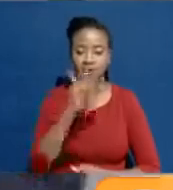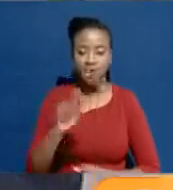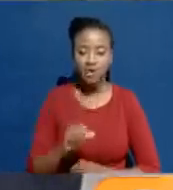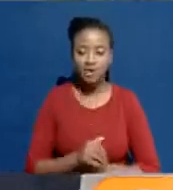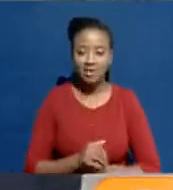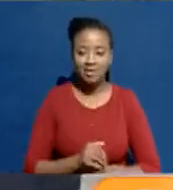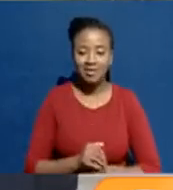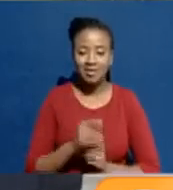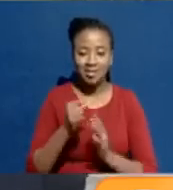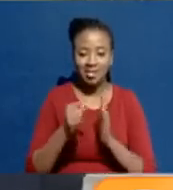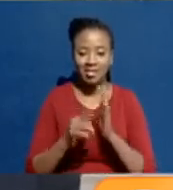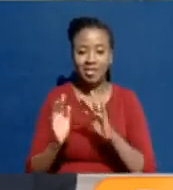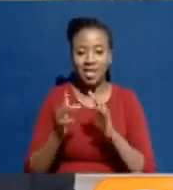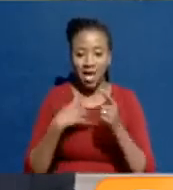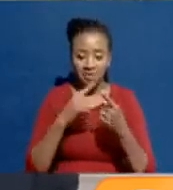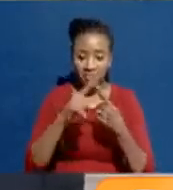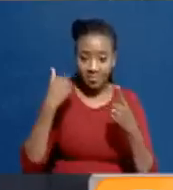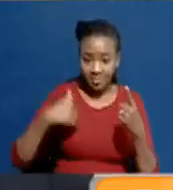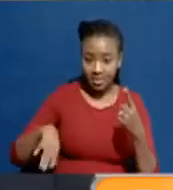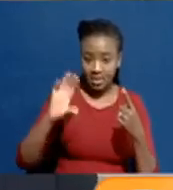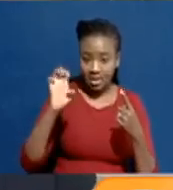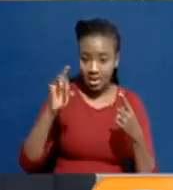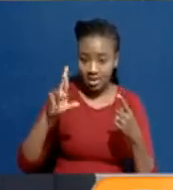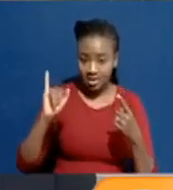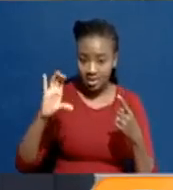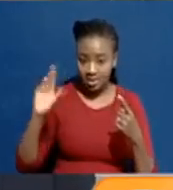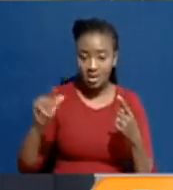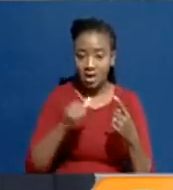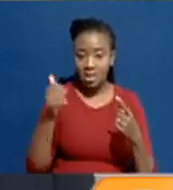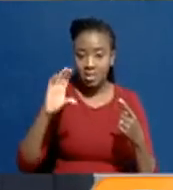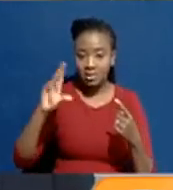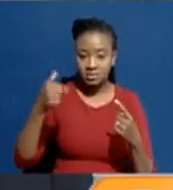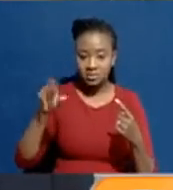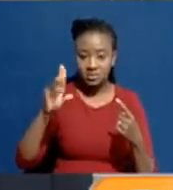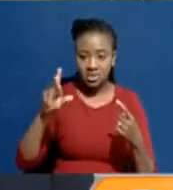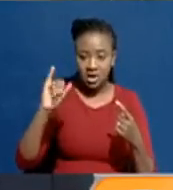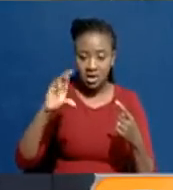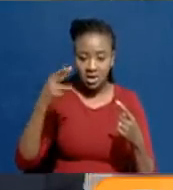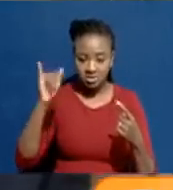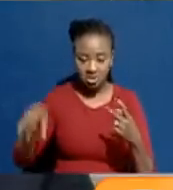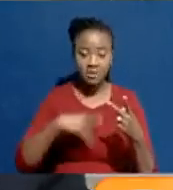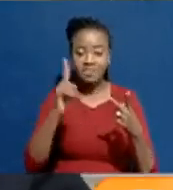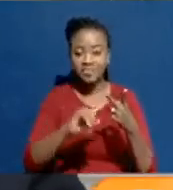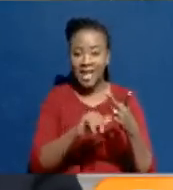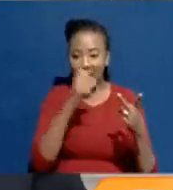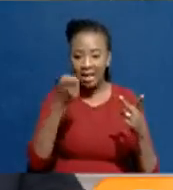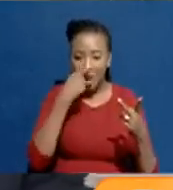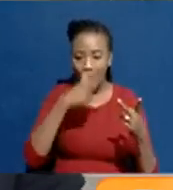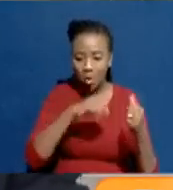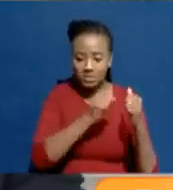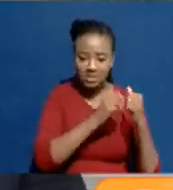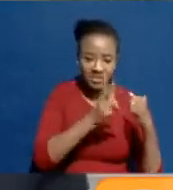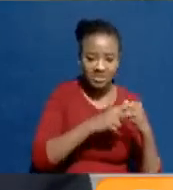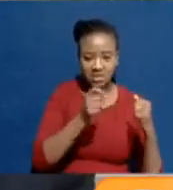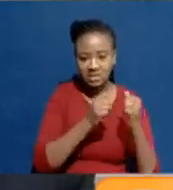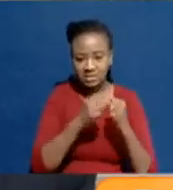Two types of content creators. There's Eric Omondi and Churchill, and then there's the 19, 17-year-old or the guy from university now who